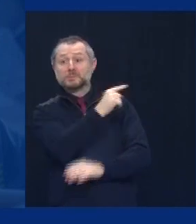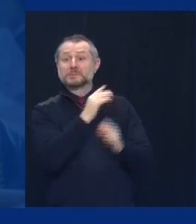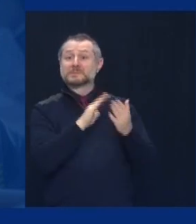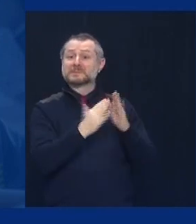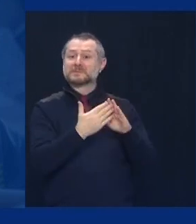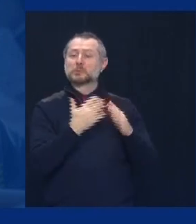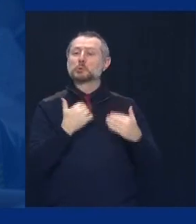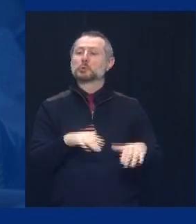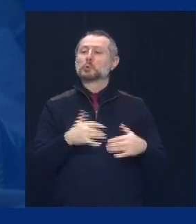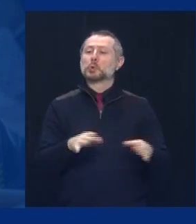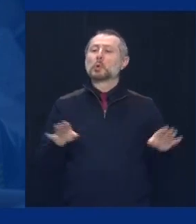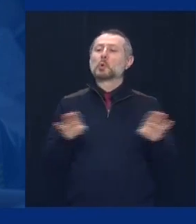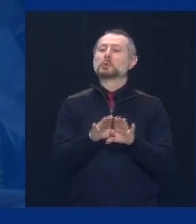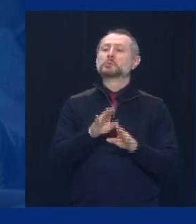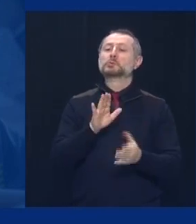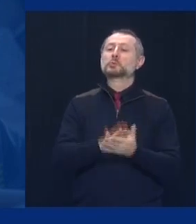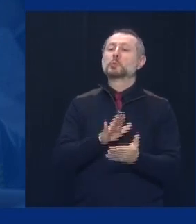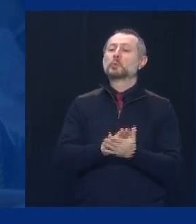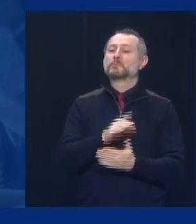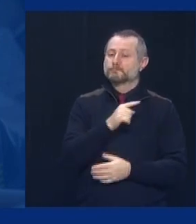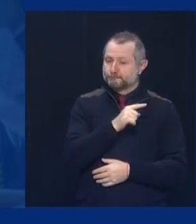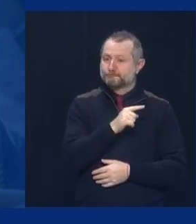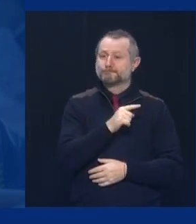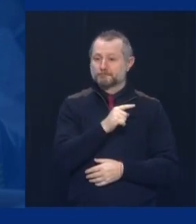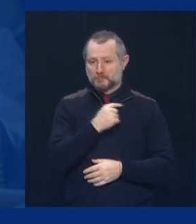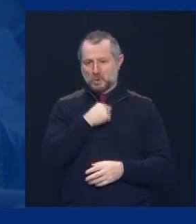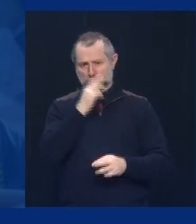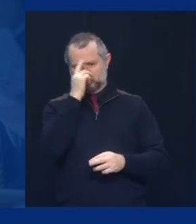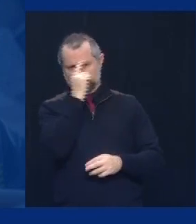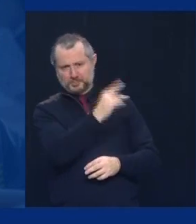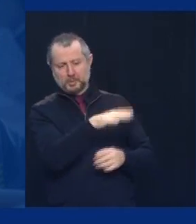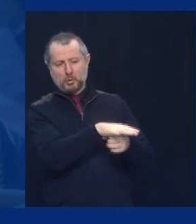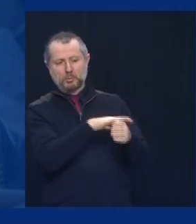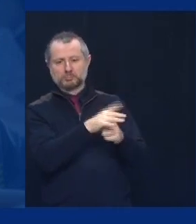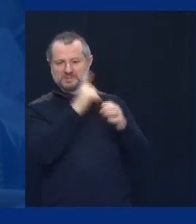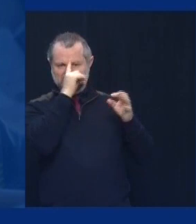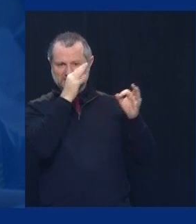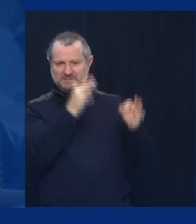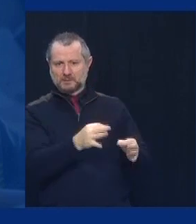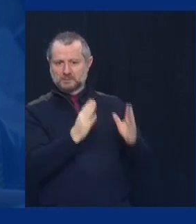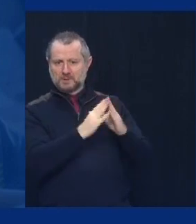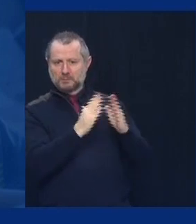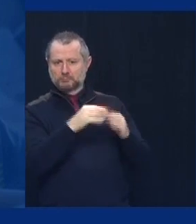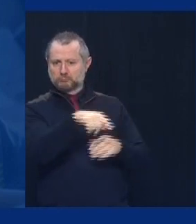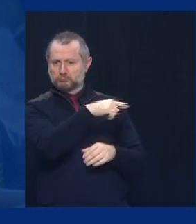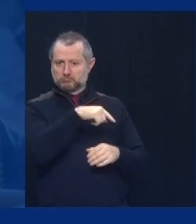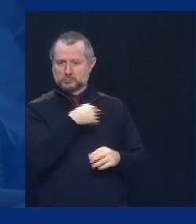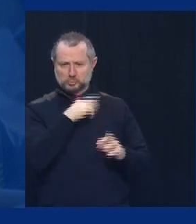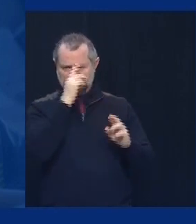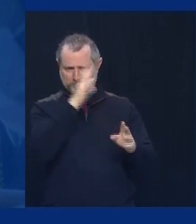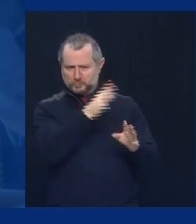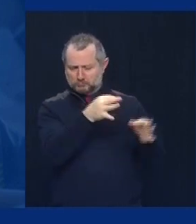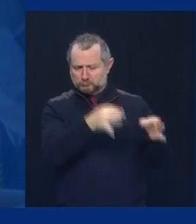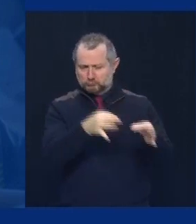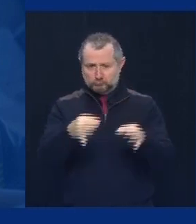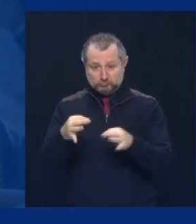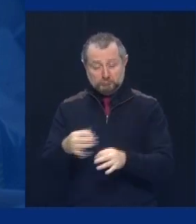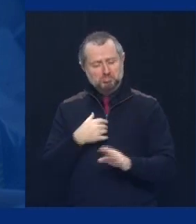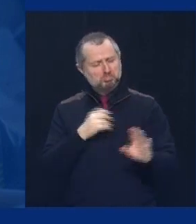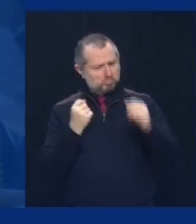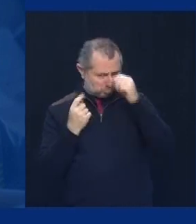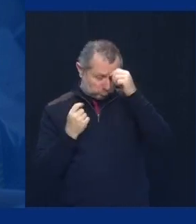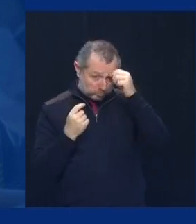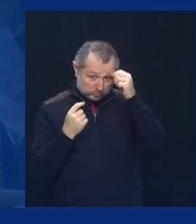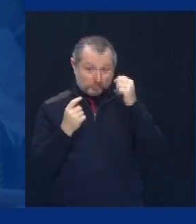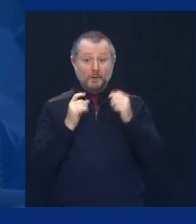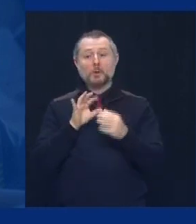closed. I respect local governments. I respect the prerogative of local governments with